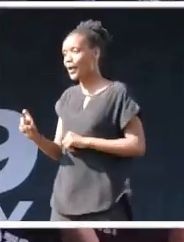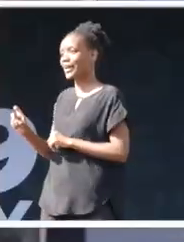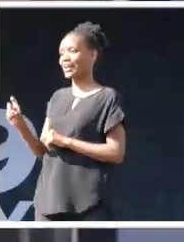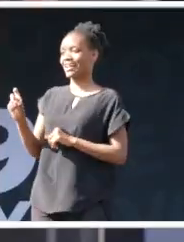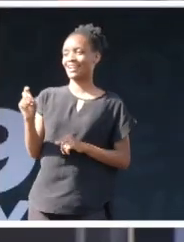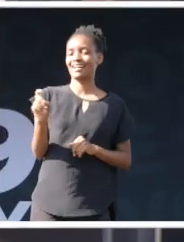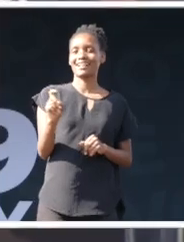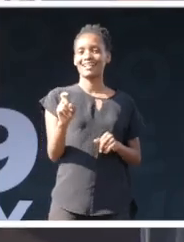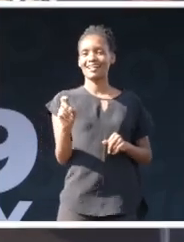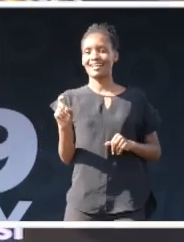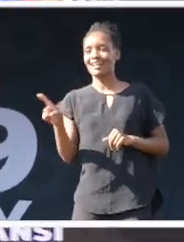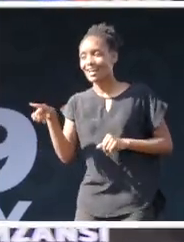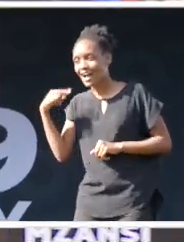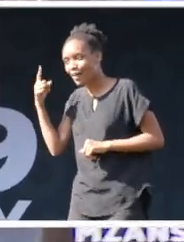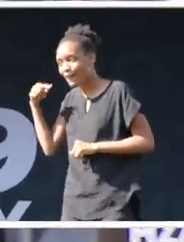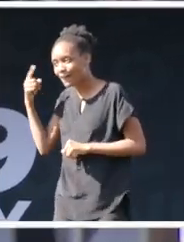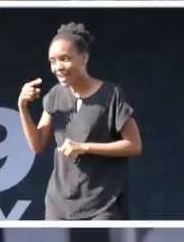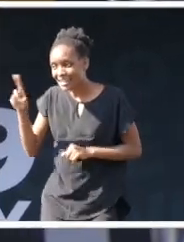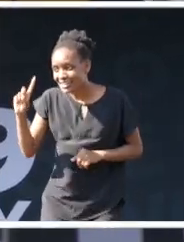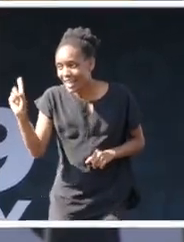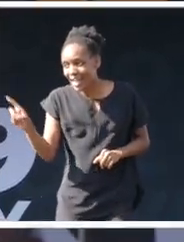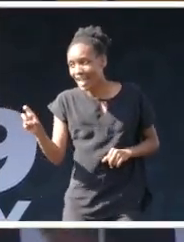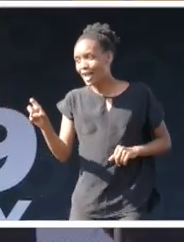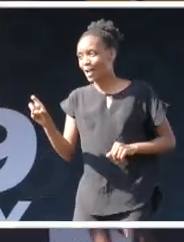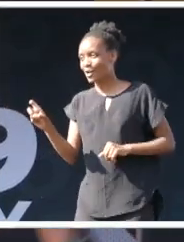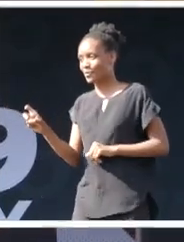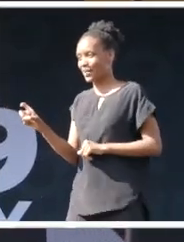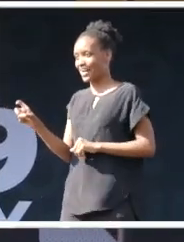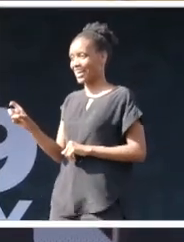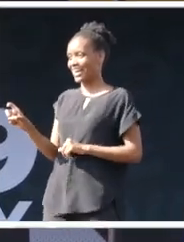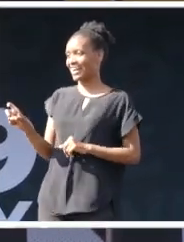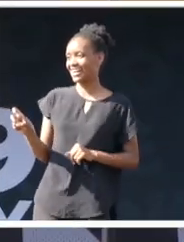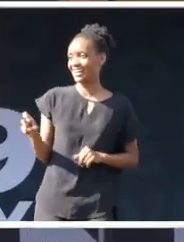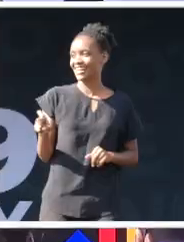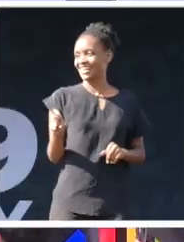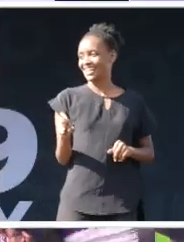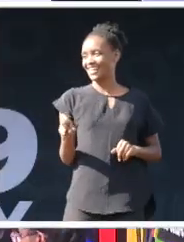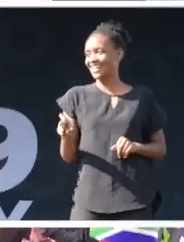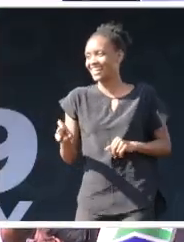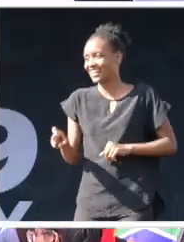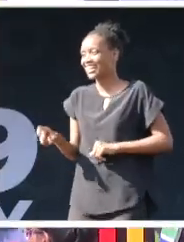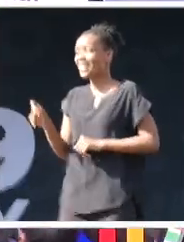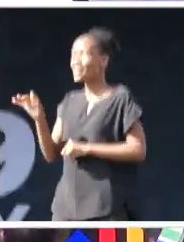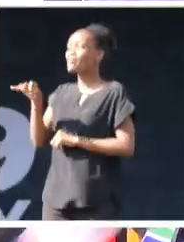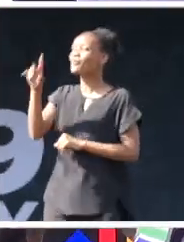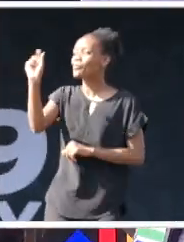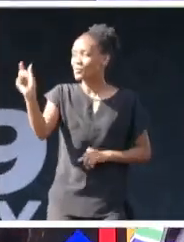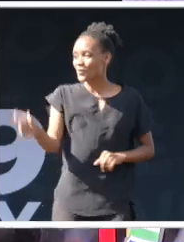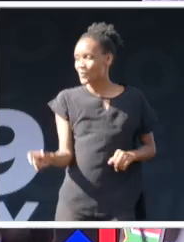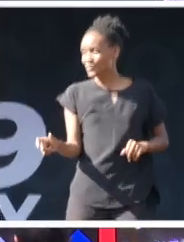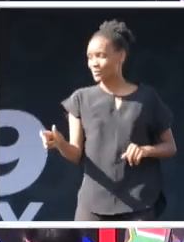awaten simaumau, awaten fauli mutu,